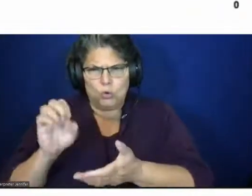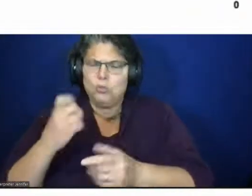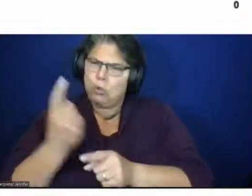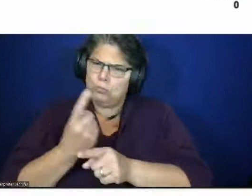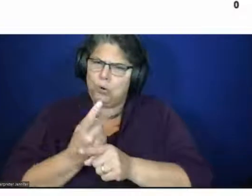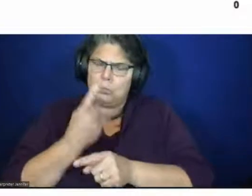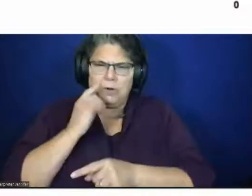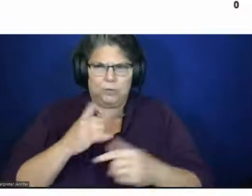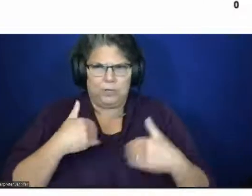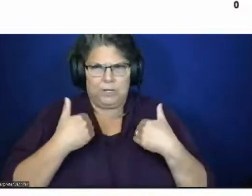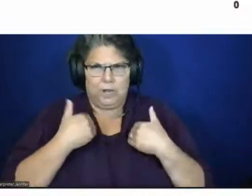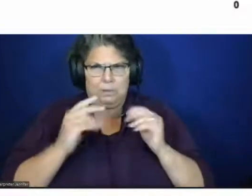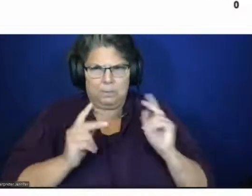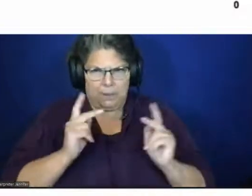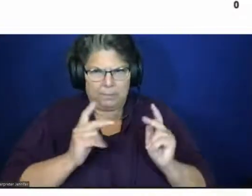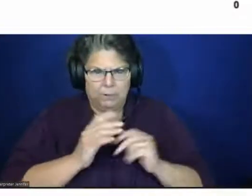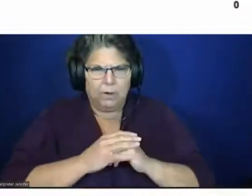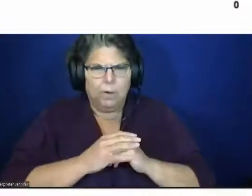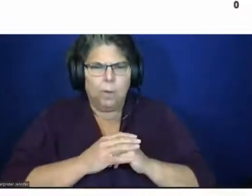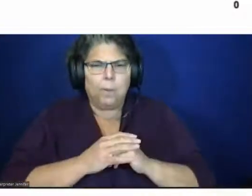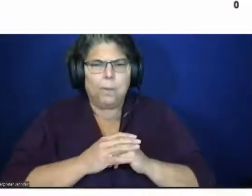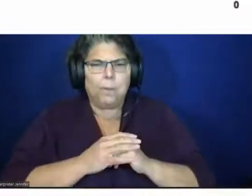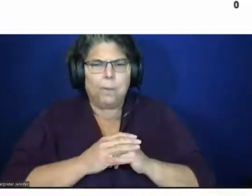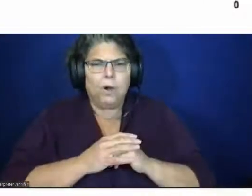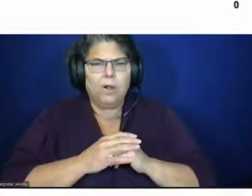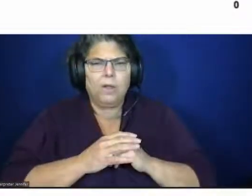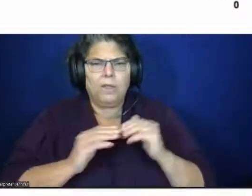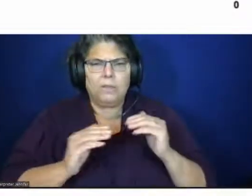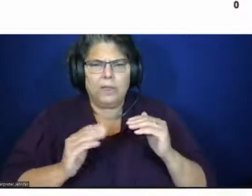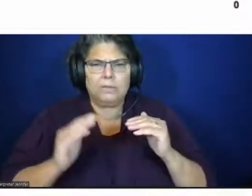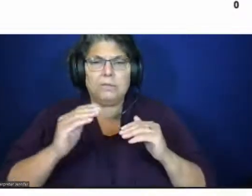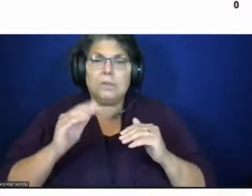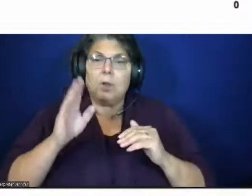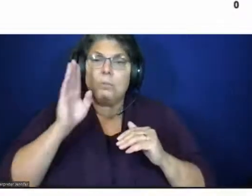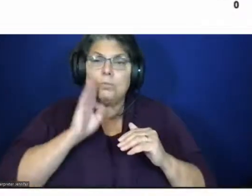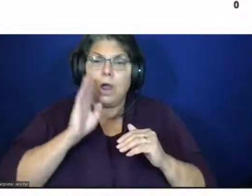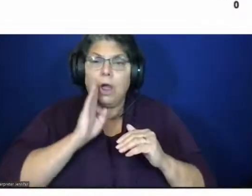this group, and then the stepwise brown